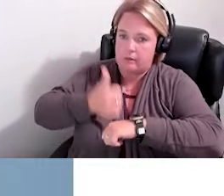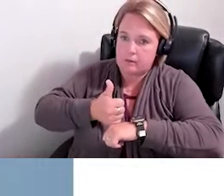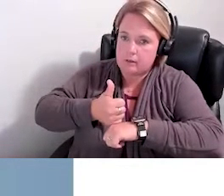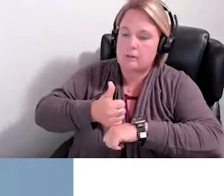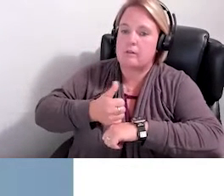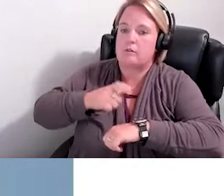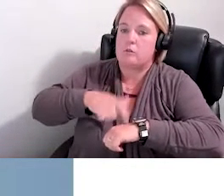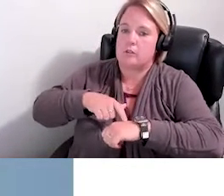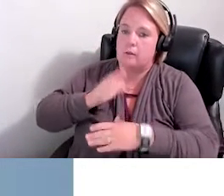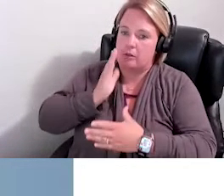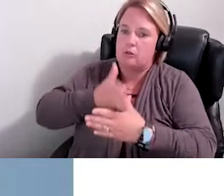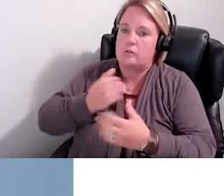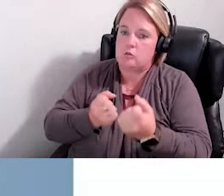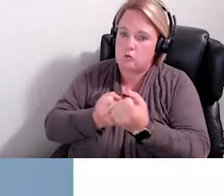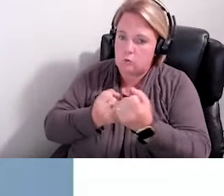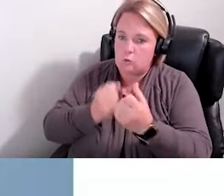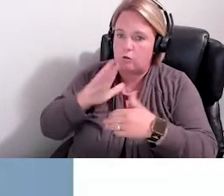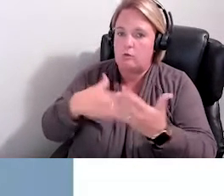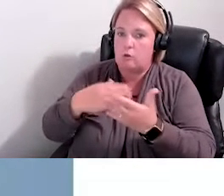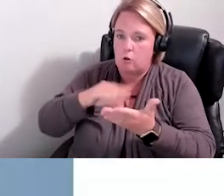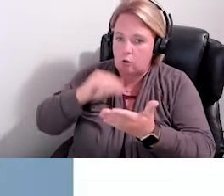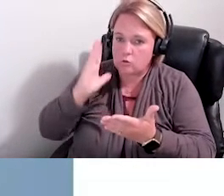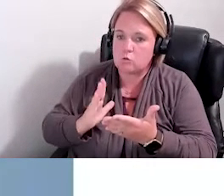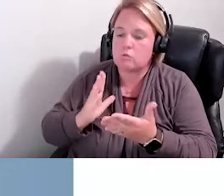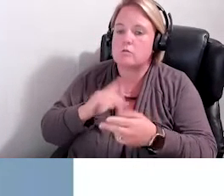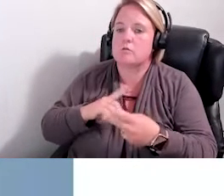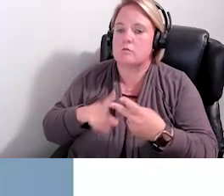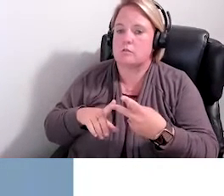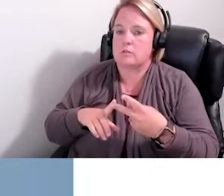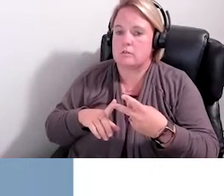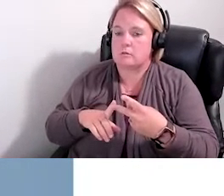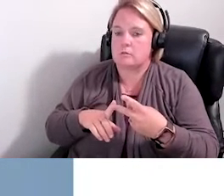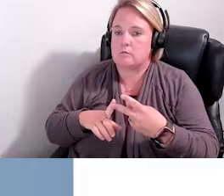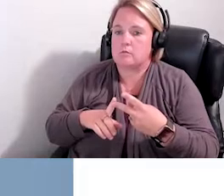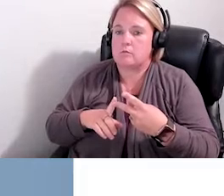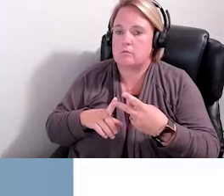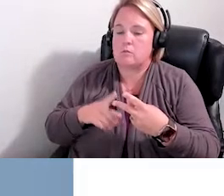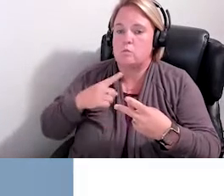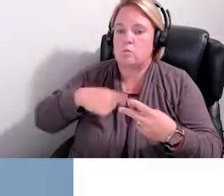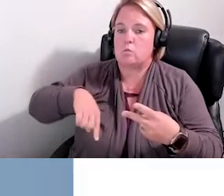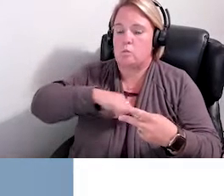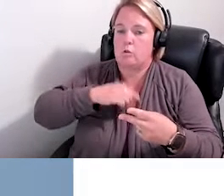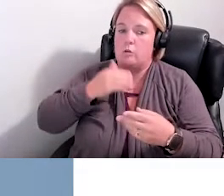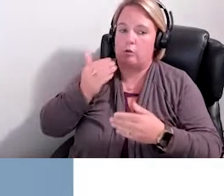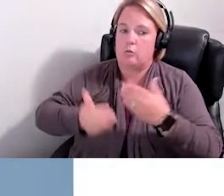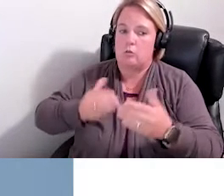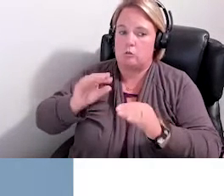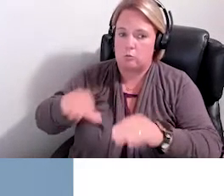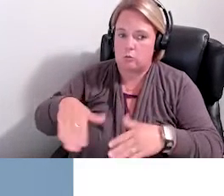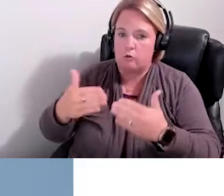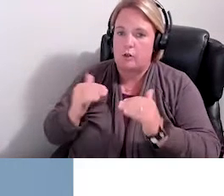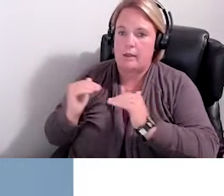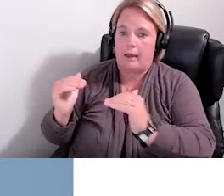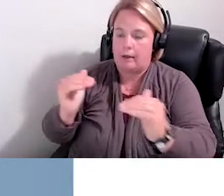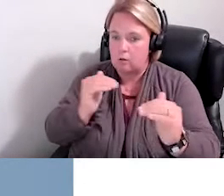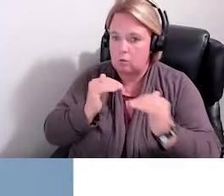timely interventions and support to students. We are in the process of promoting equity, incorporating